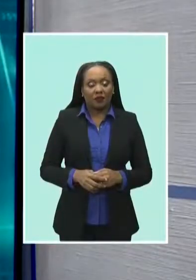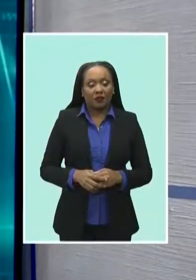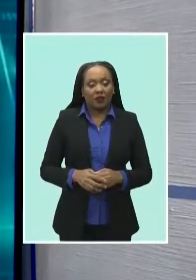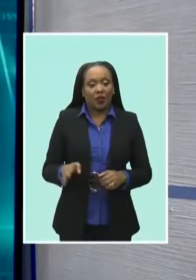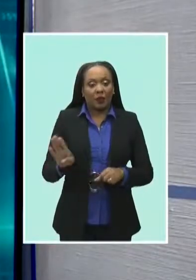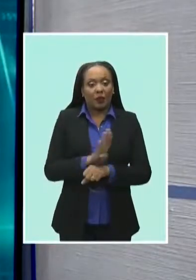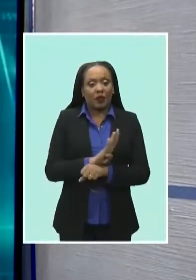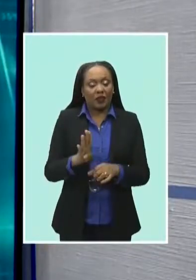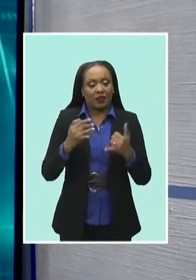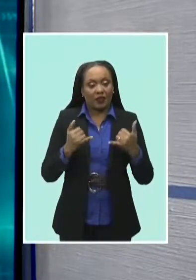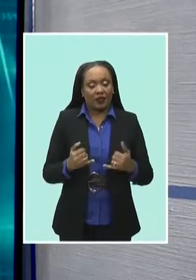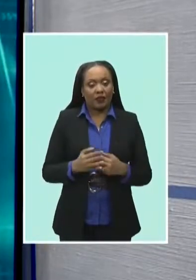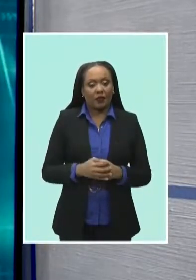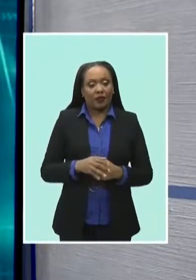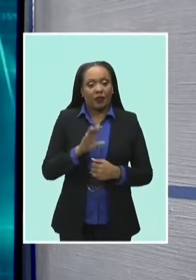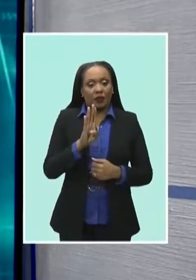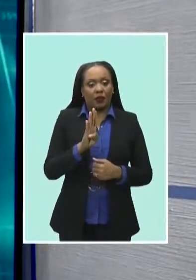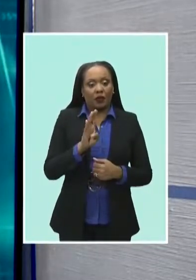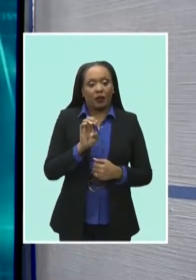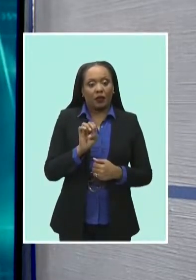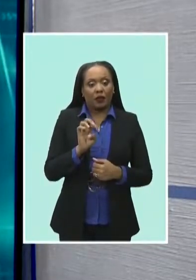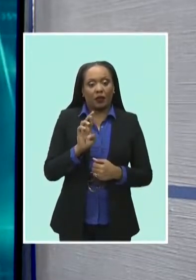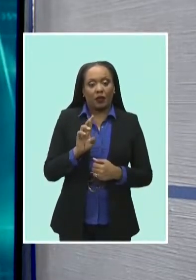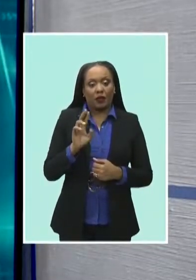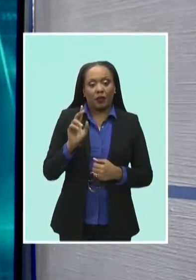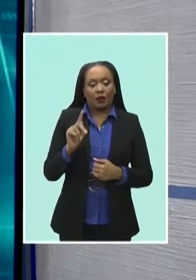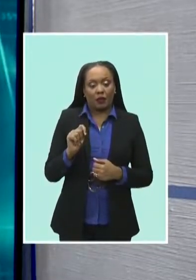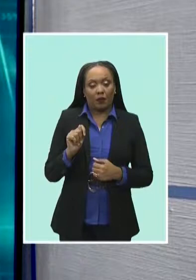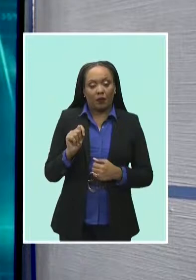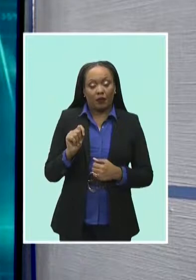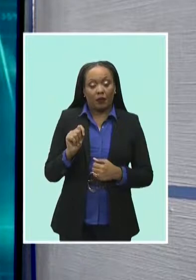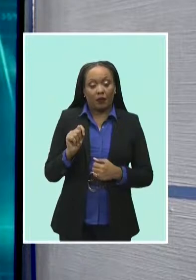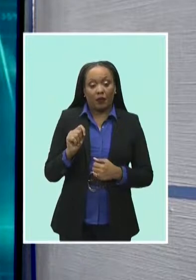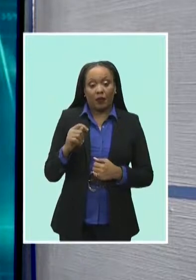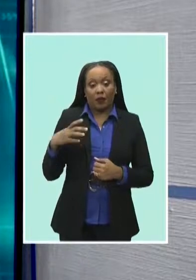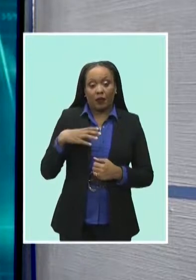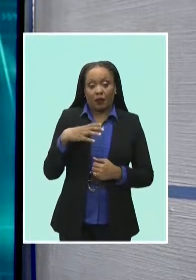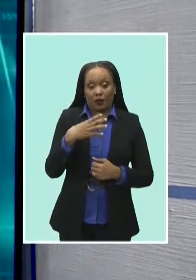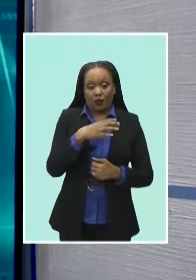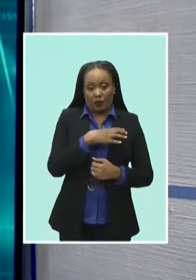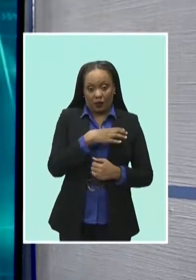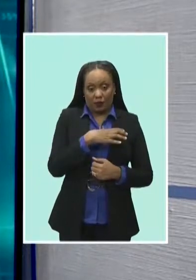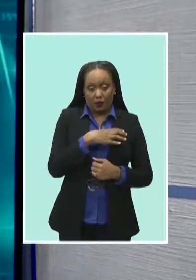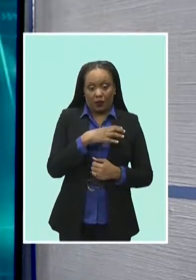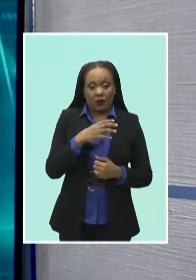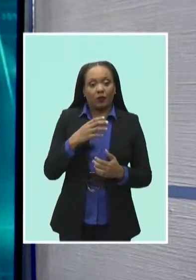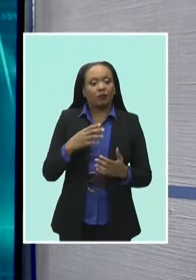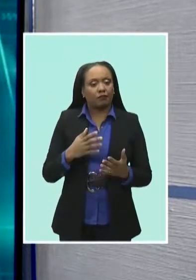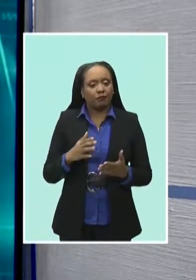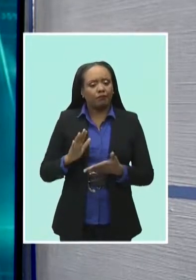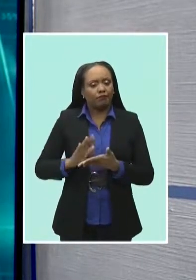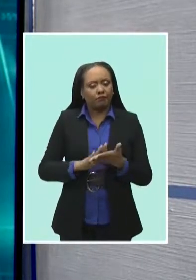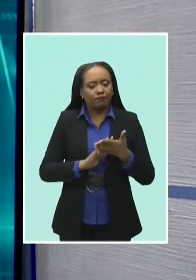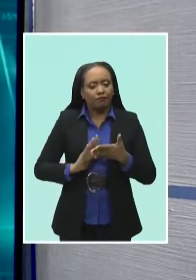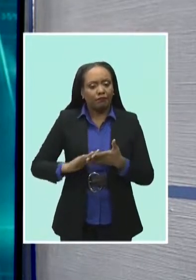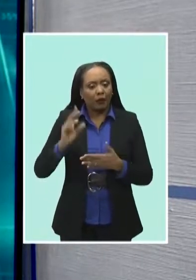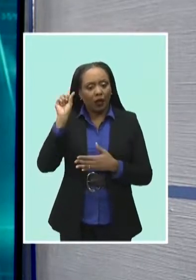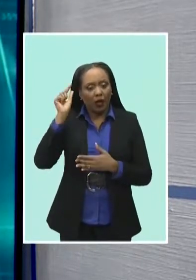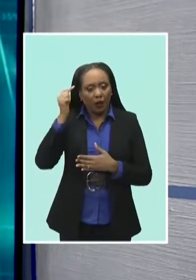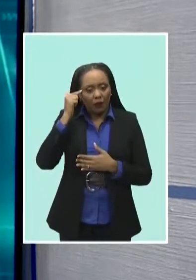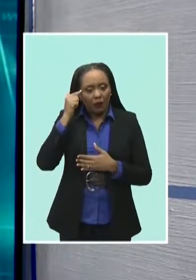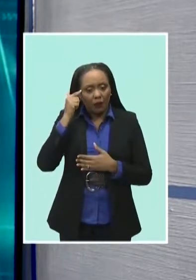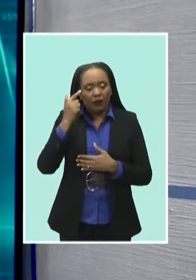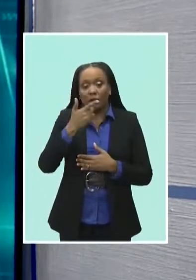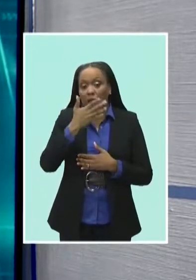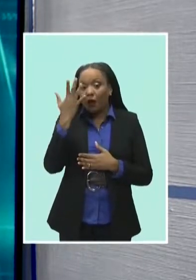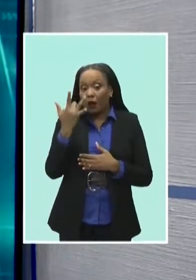In business tonight, the Barbados Economic Recovery and Transformation Plan Monitoring Committee has praised the government for successfully being